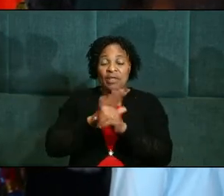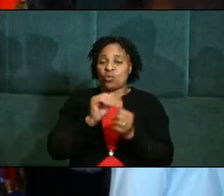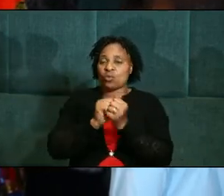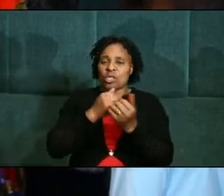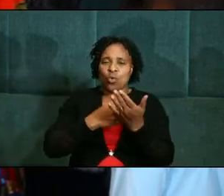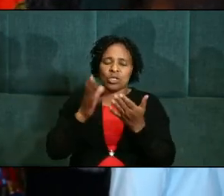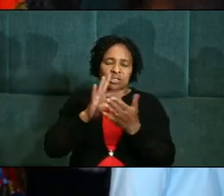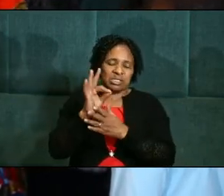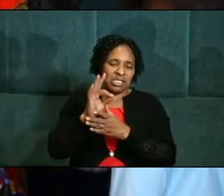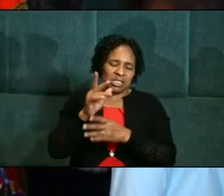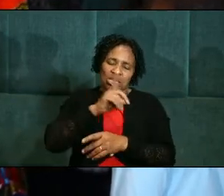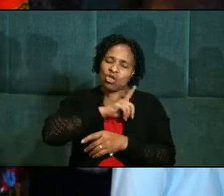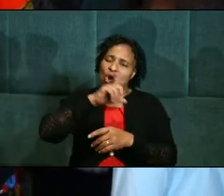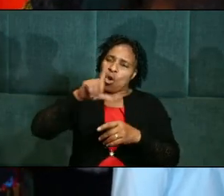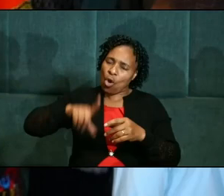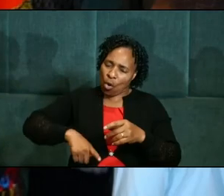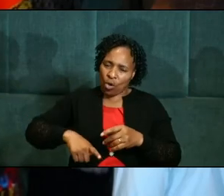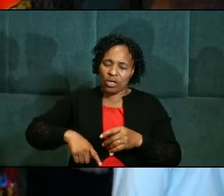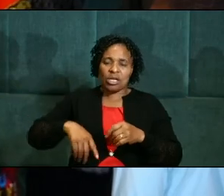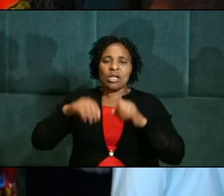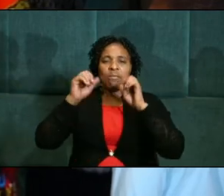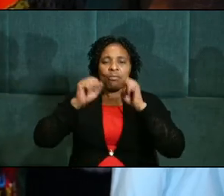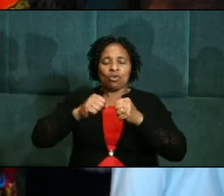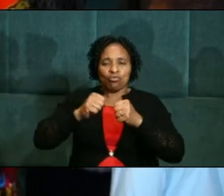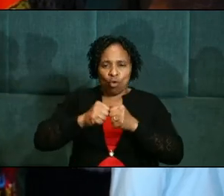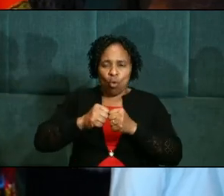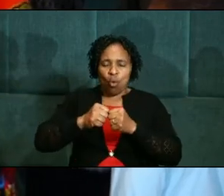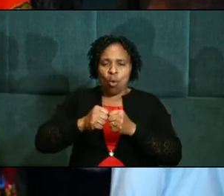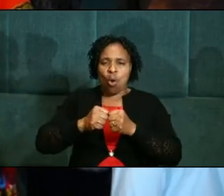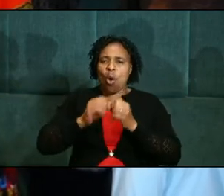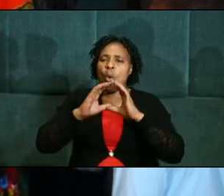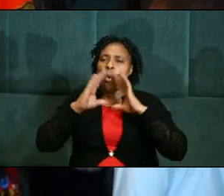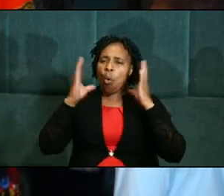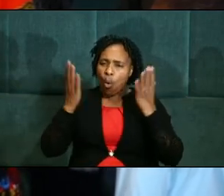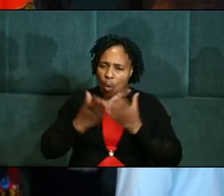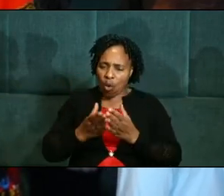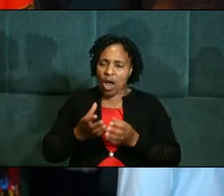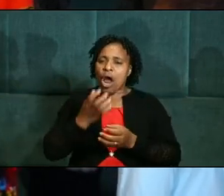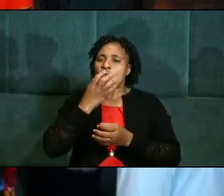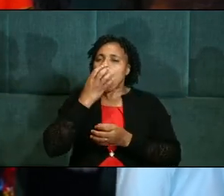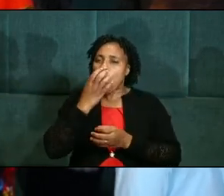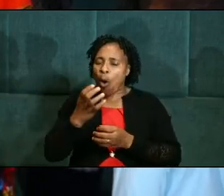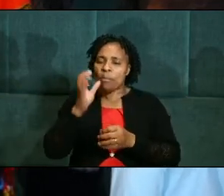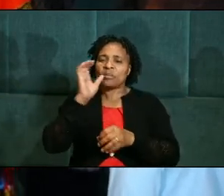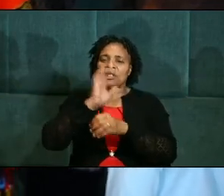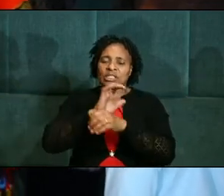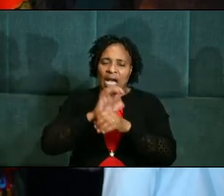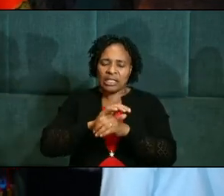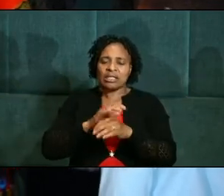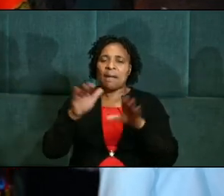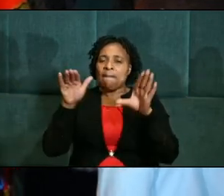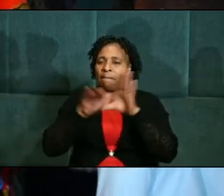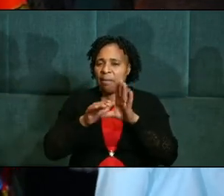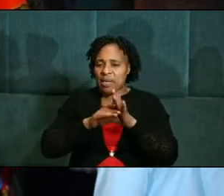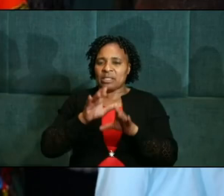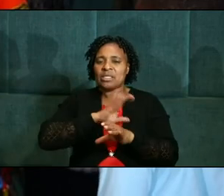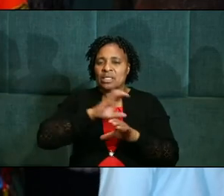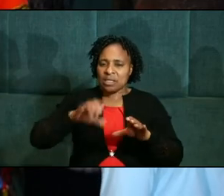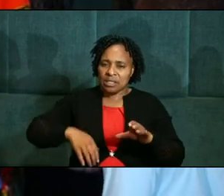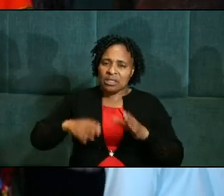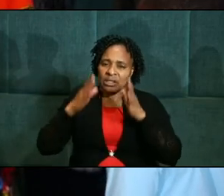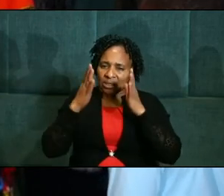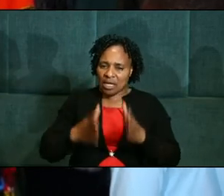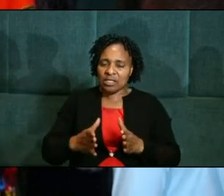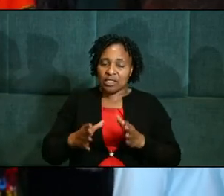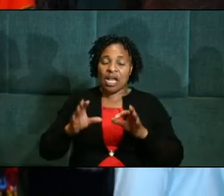Spirit. That, Lord, we may be warm church, warm members, warm Christians,